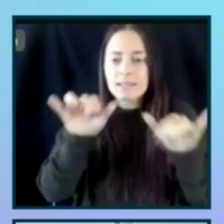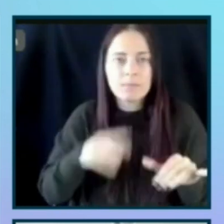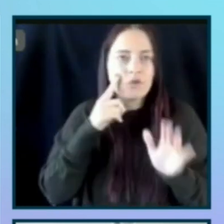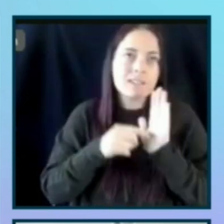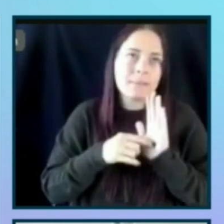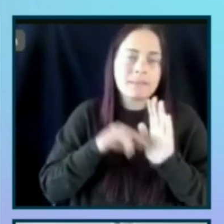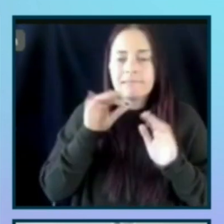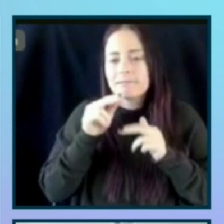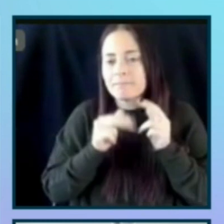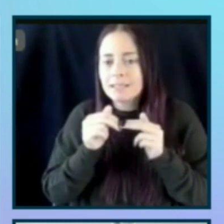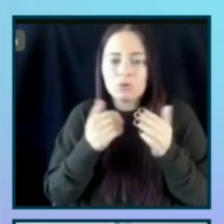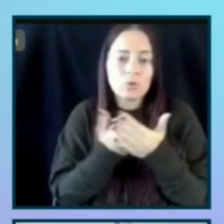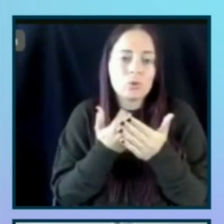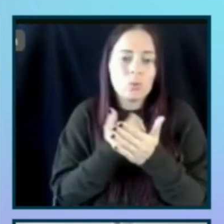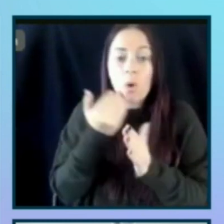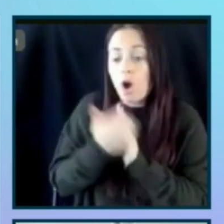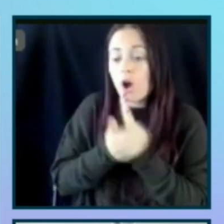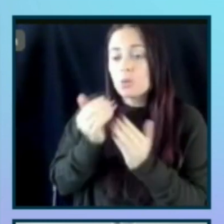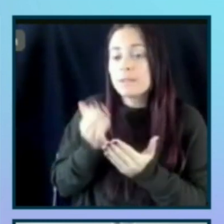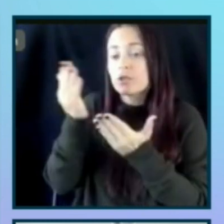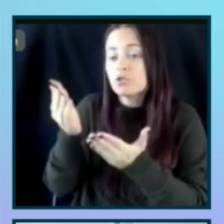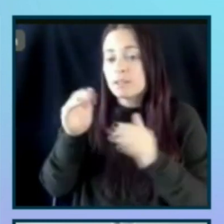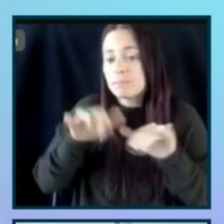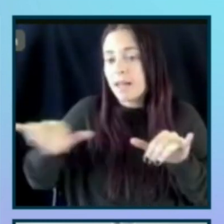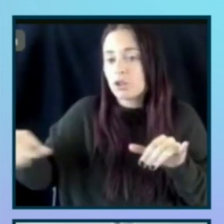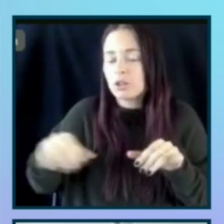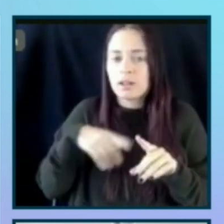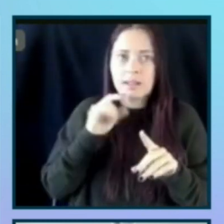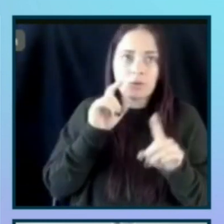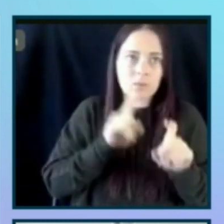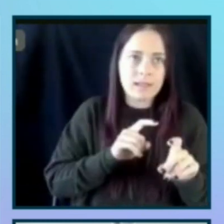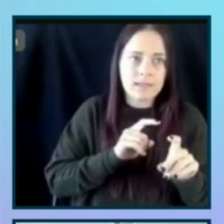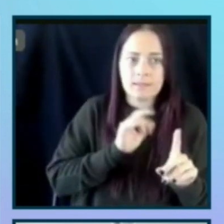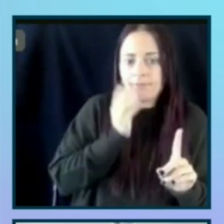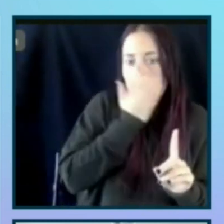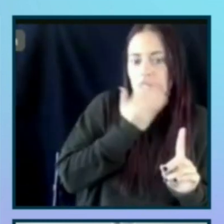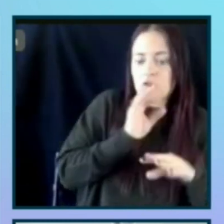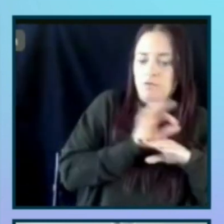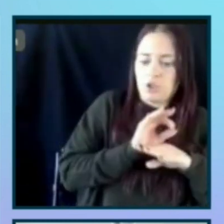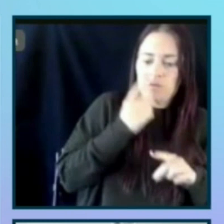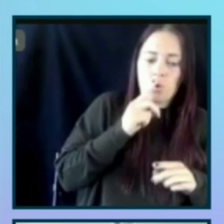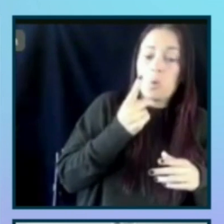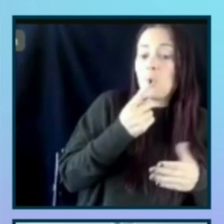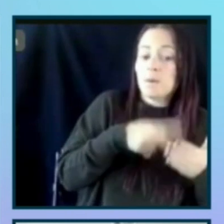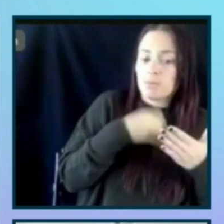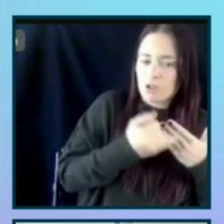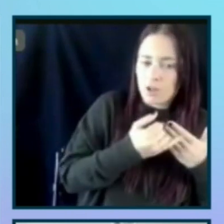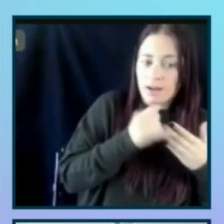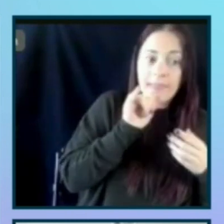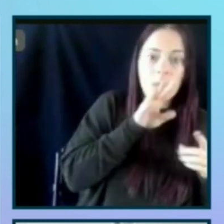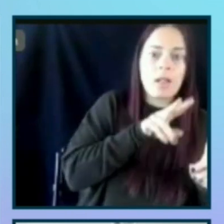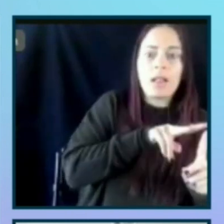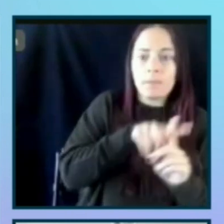a new auto suggest pattern, if you test the functionality on one project, it will help extend the findings to other projects that